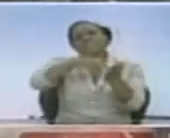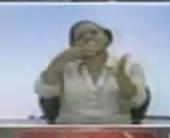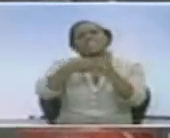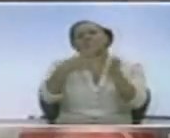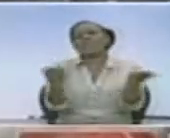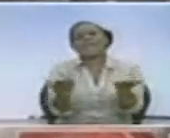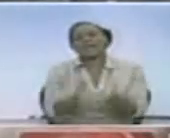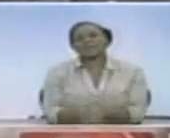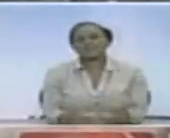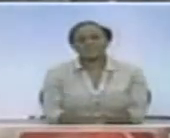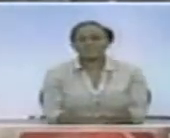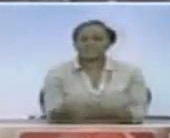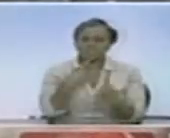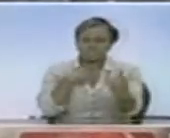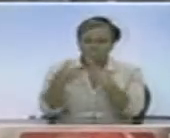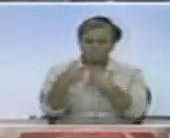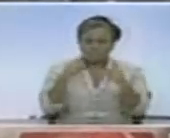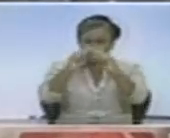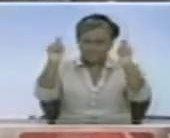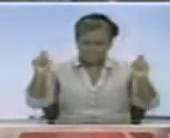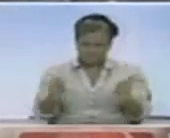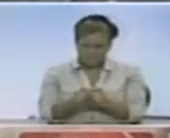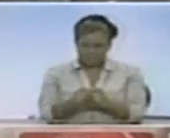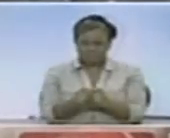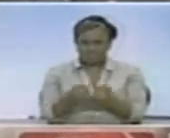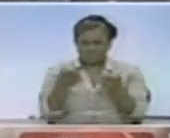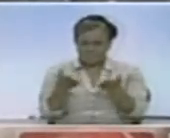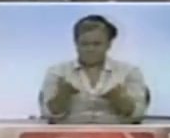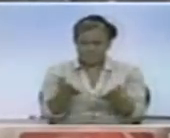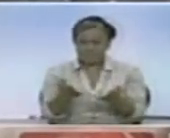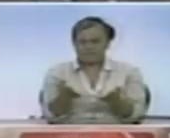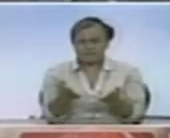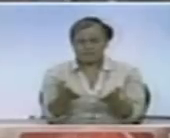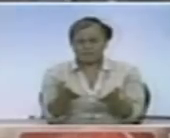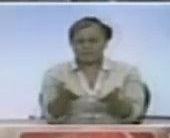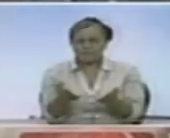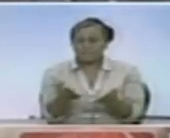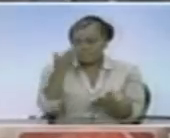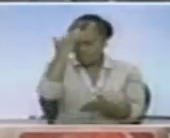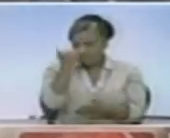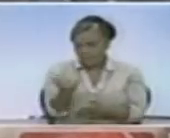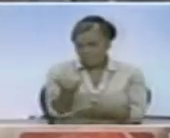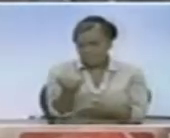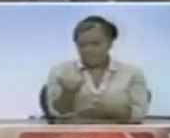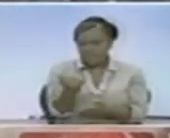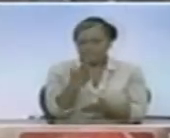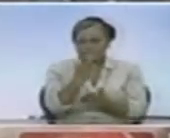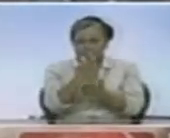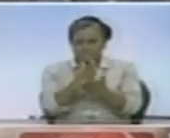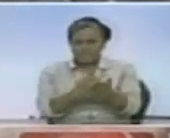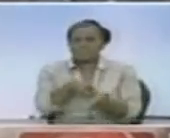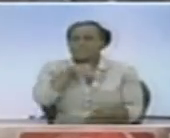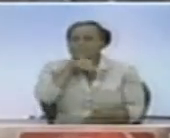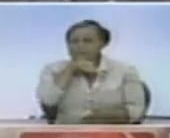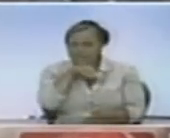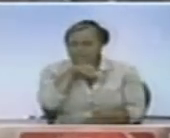Absolutely. When you talk about tribalism and ethnicity, Sir Charles, is this why someone like Raila would